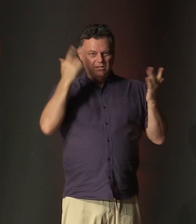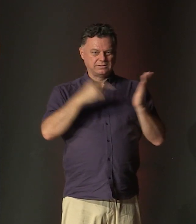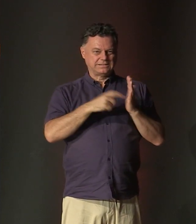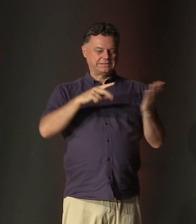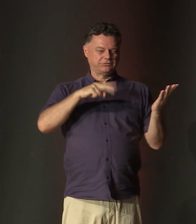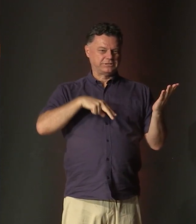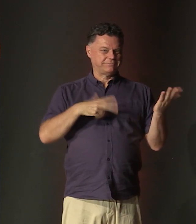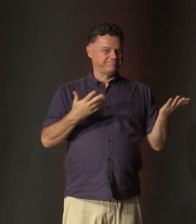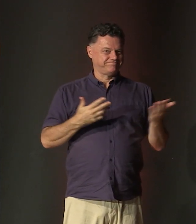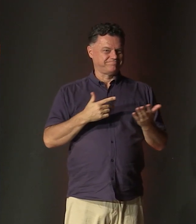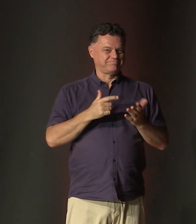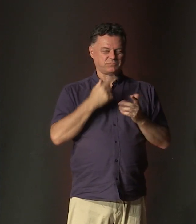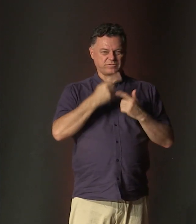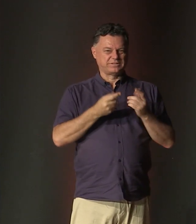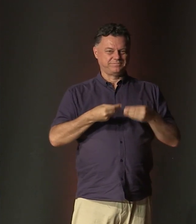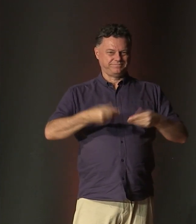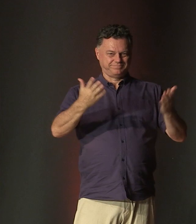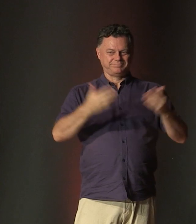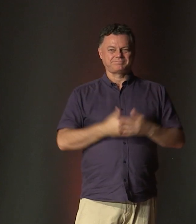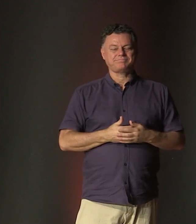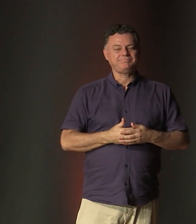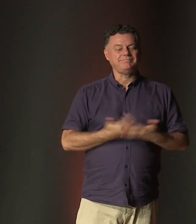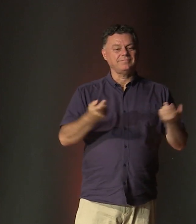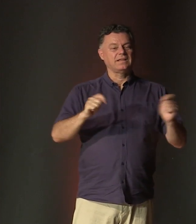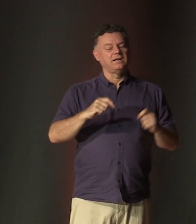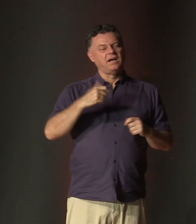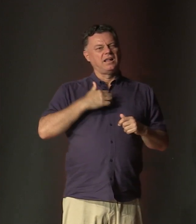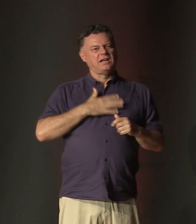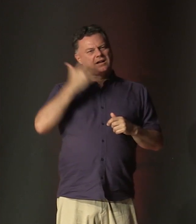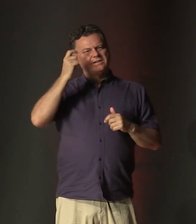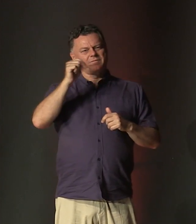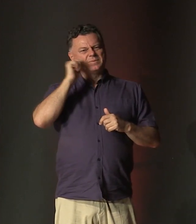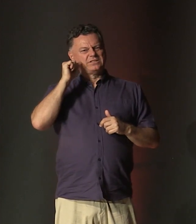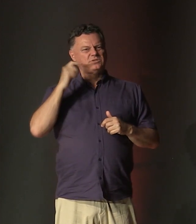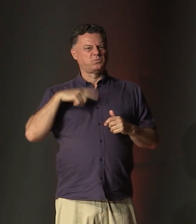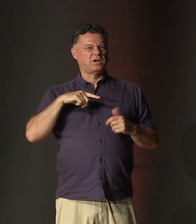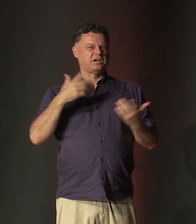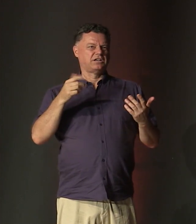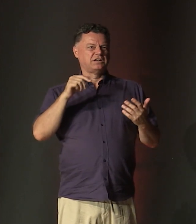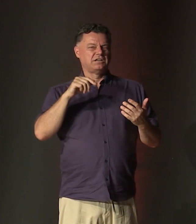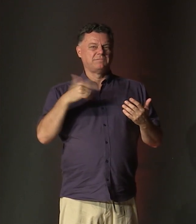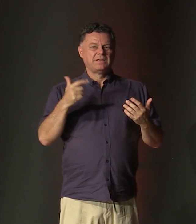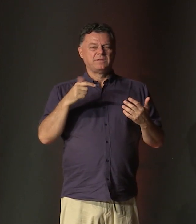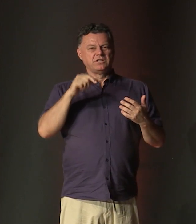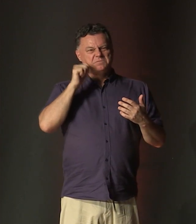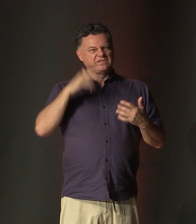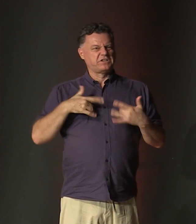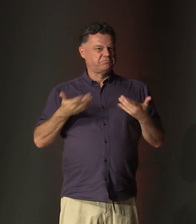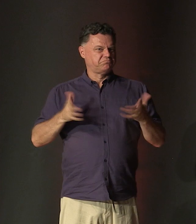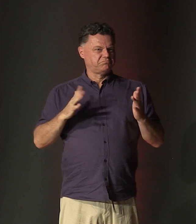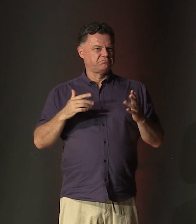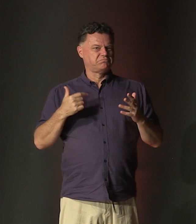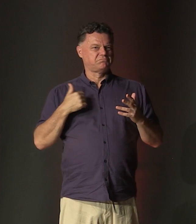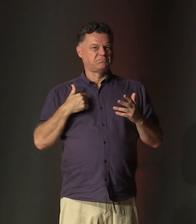as well, and that is that context matters. You might be comfortable heading to the beach in your